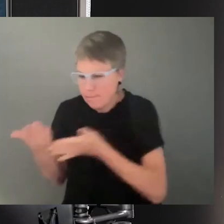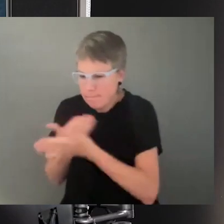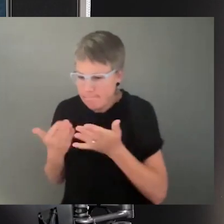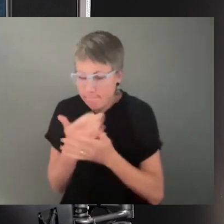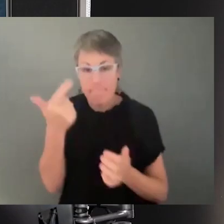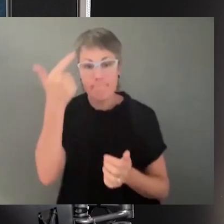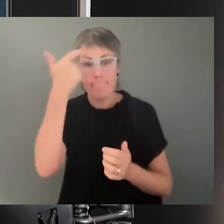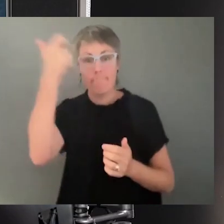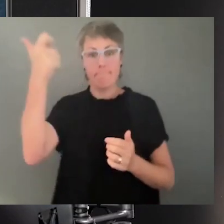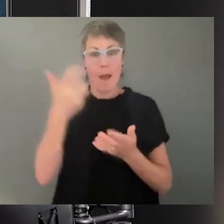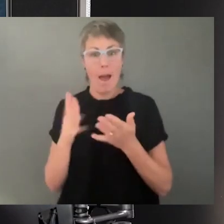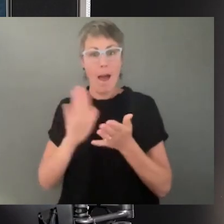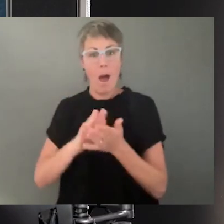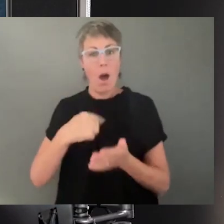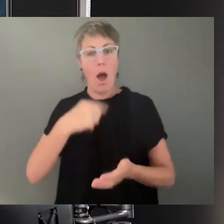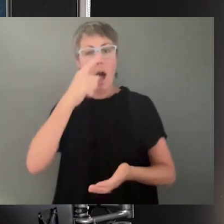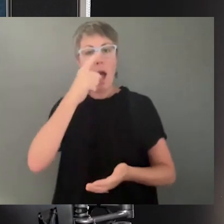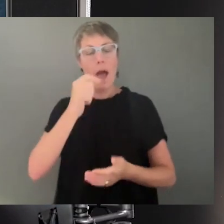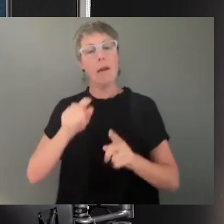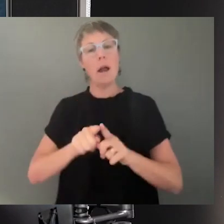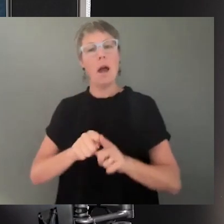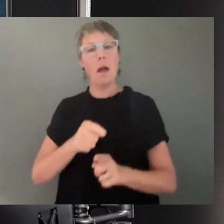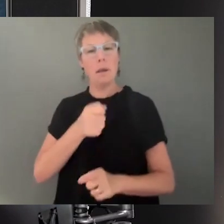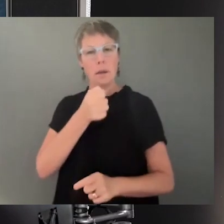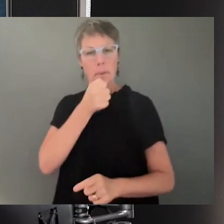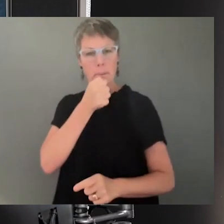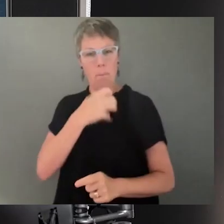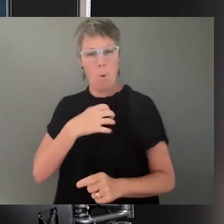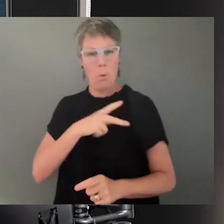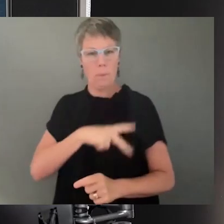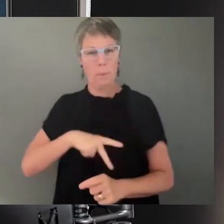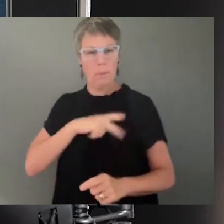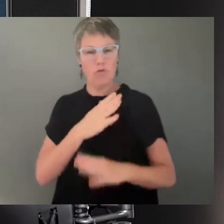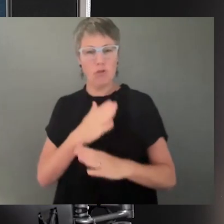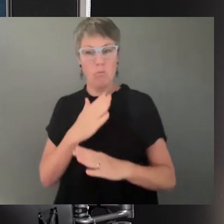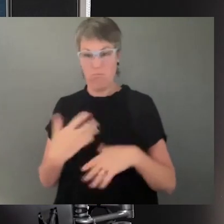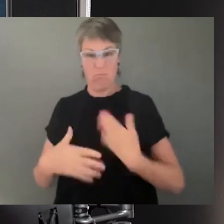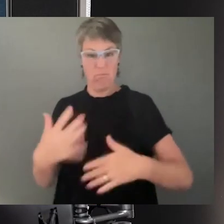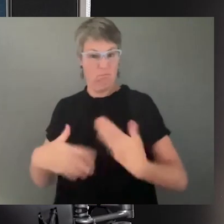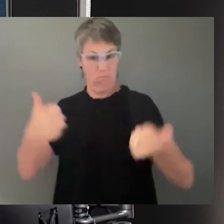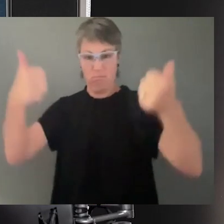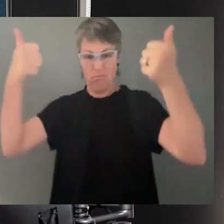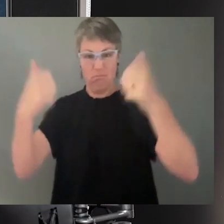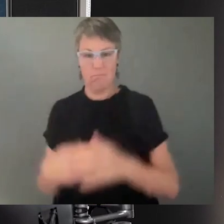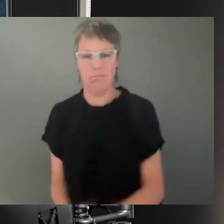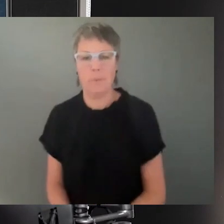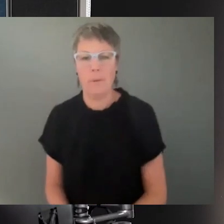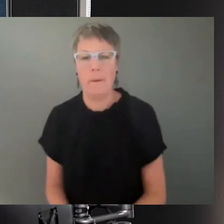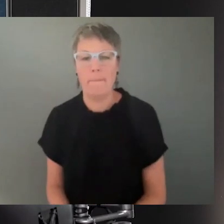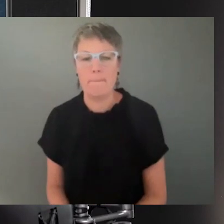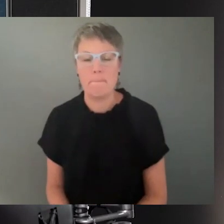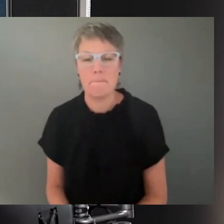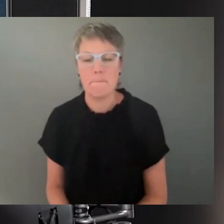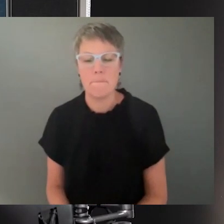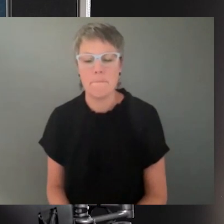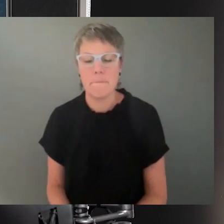and we just came up with an innovative way for me to read the news, and that's how it's all happened. And how has it been? Years ago, it used to be